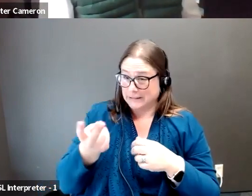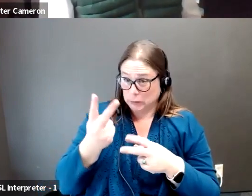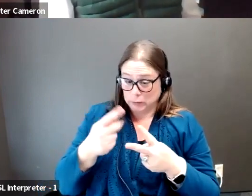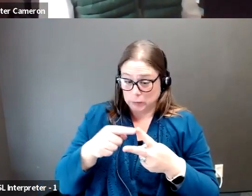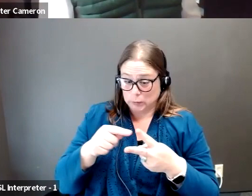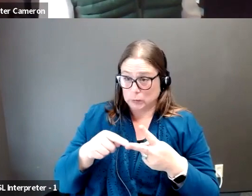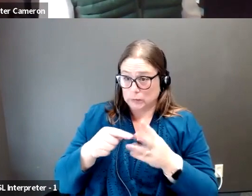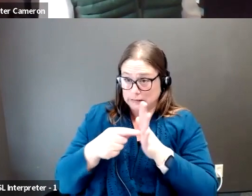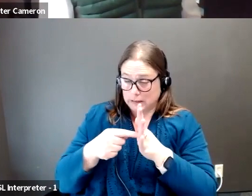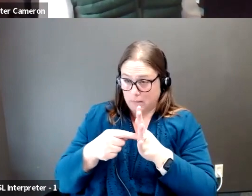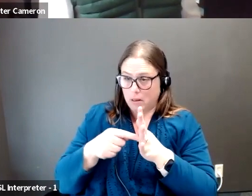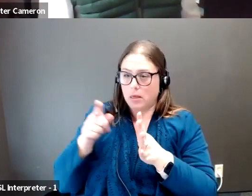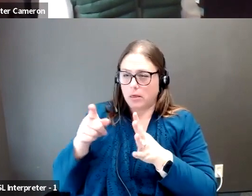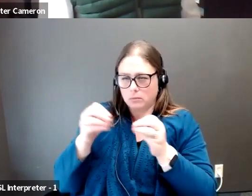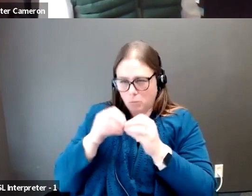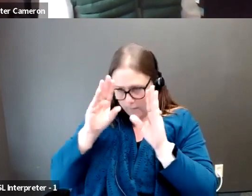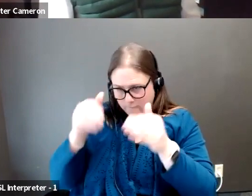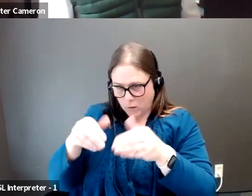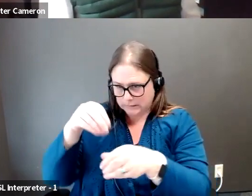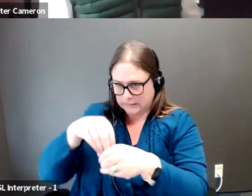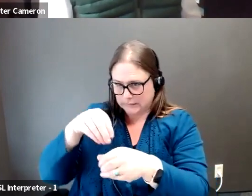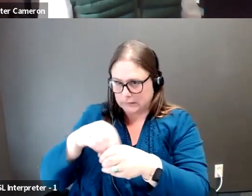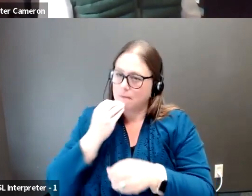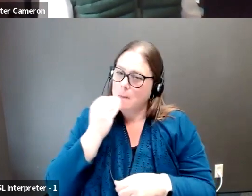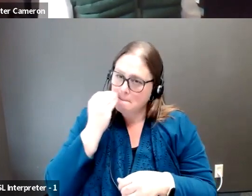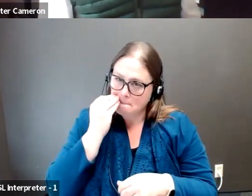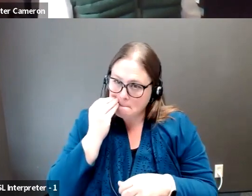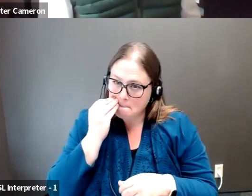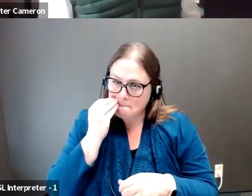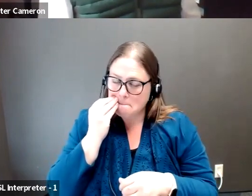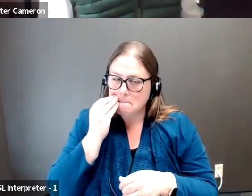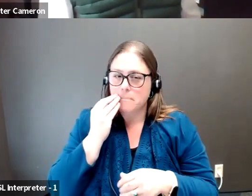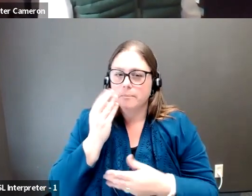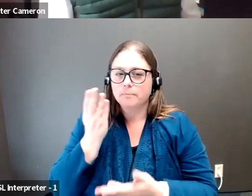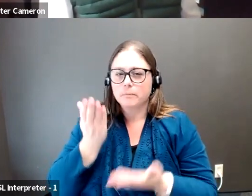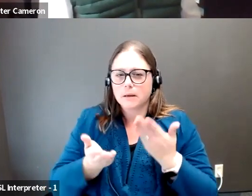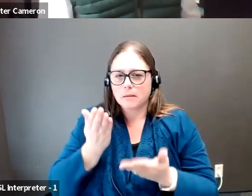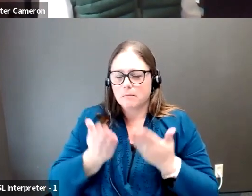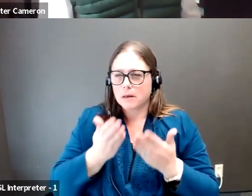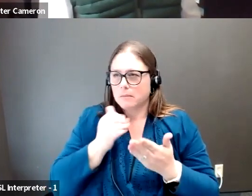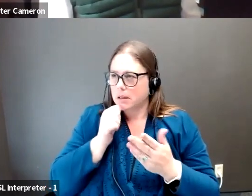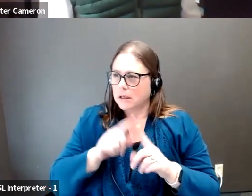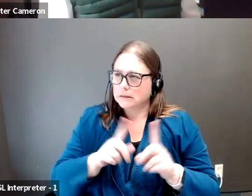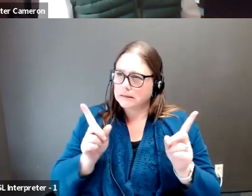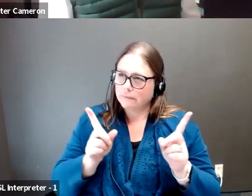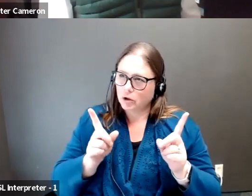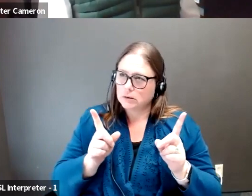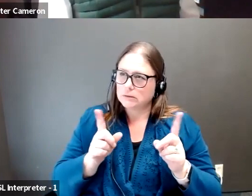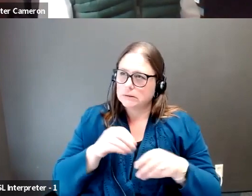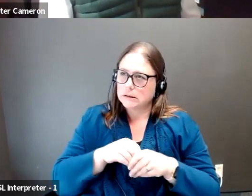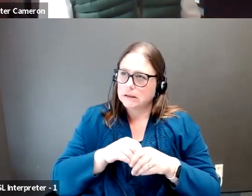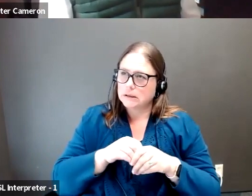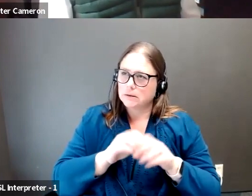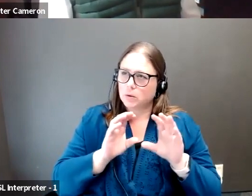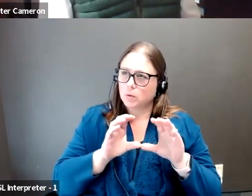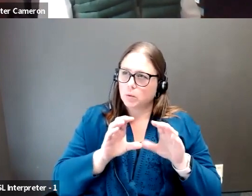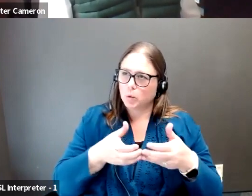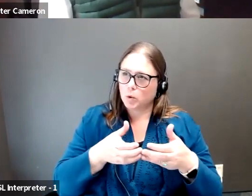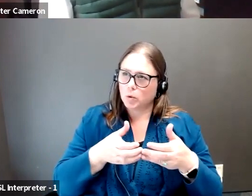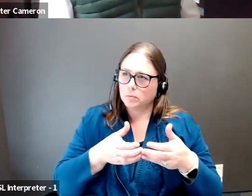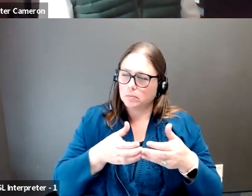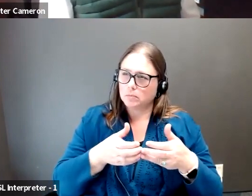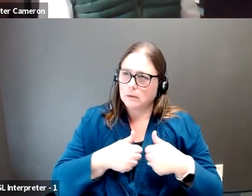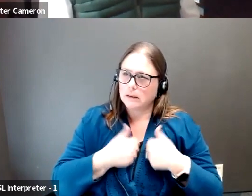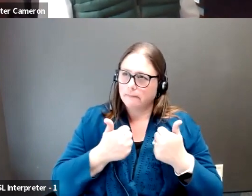on in-home, and it wouldn't probably be any different in a congregate living setting Right. than